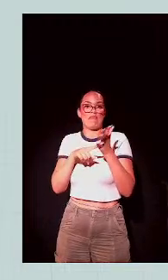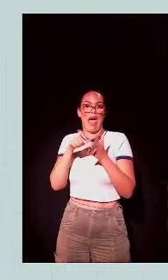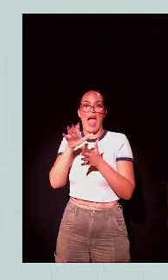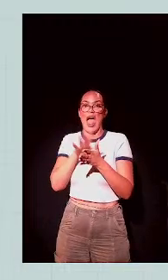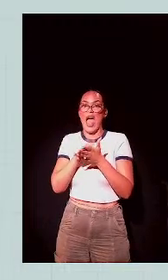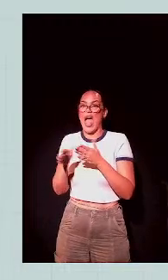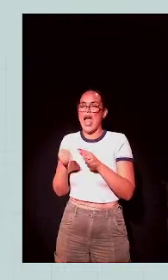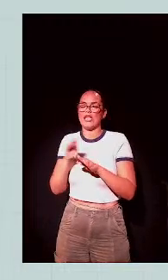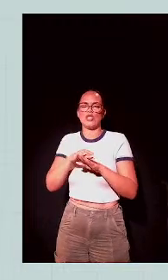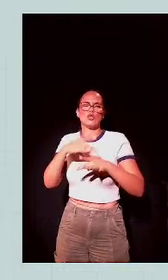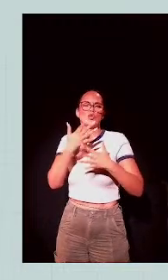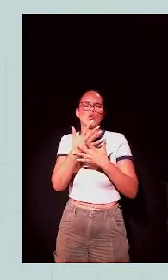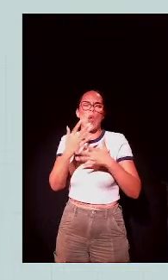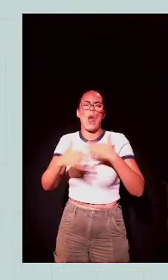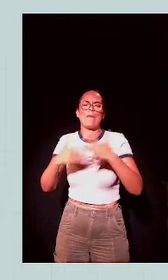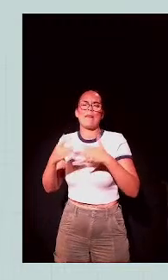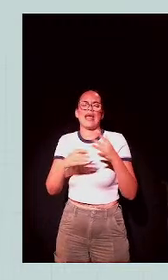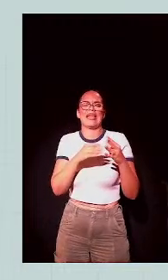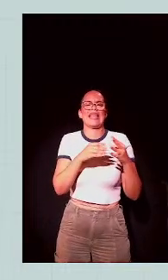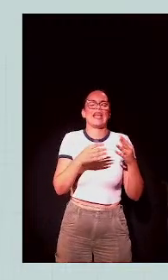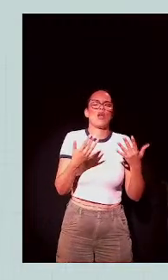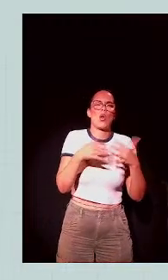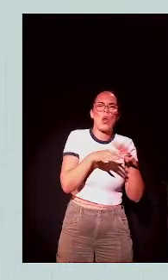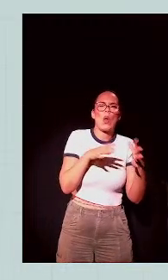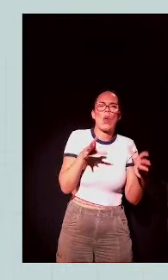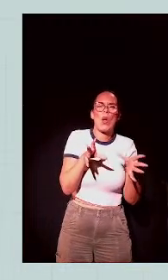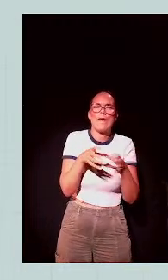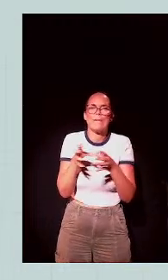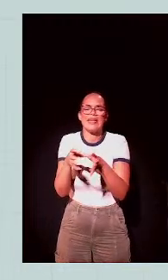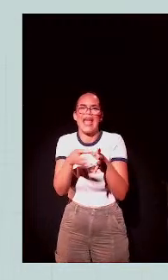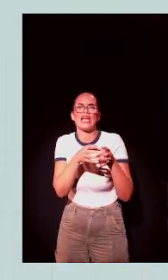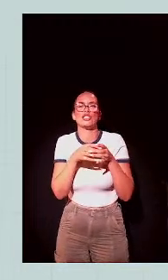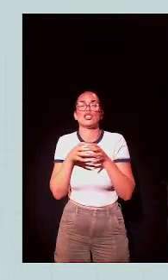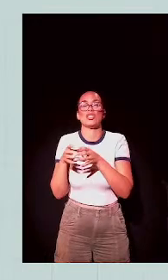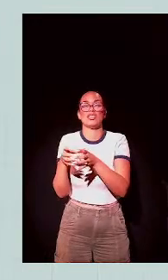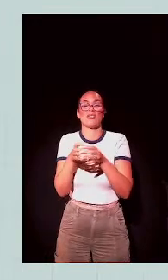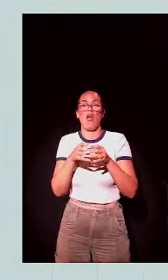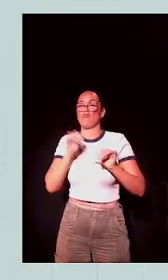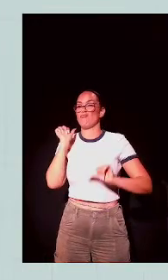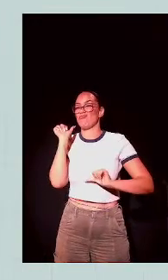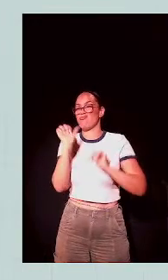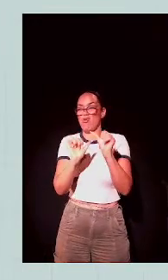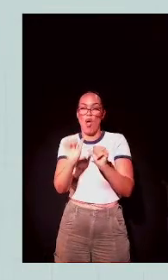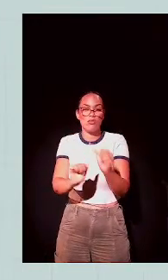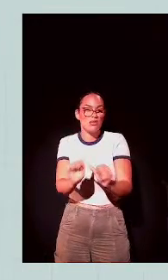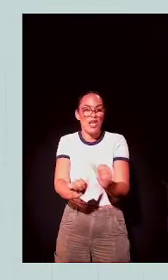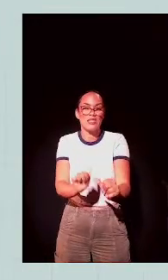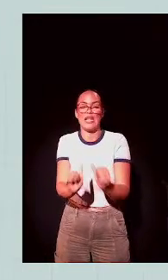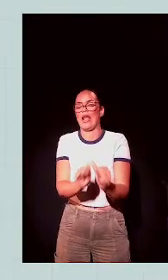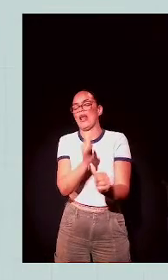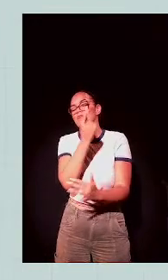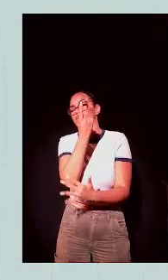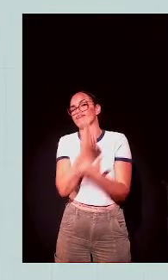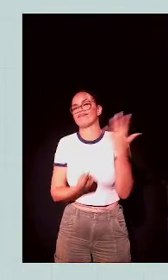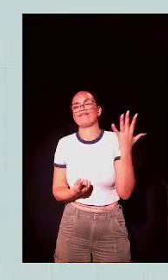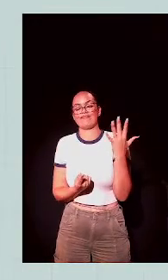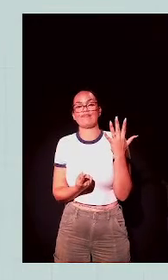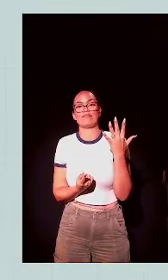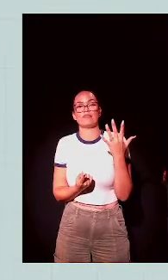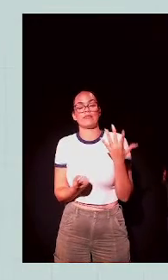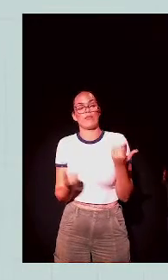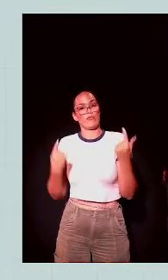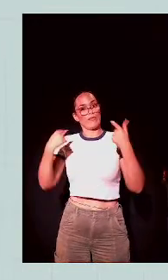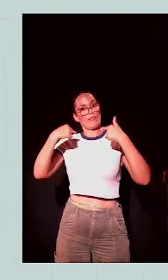infinite combinations of modules for signal generation, processing, etc., etc. But for me,